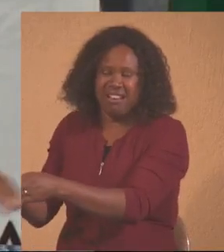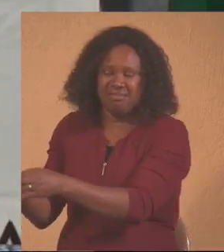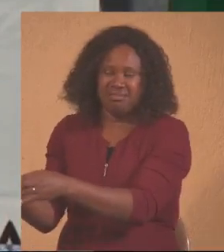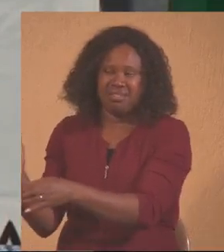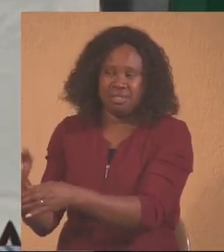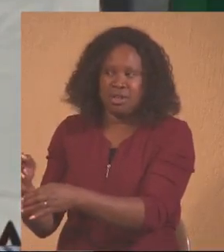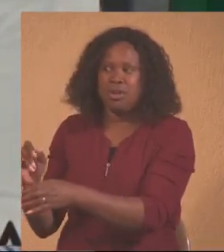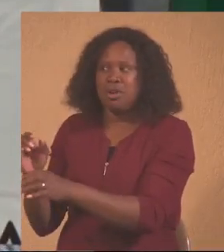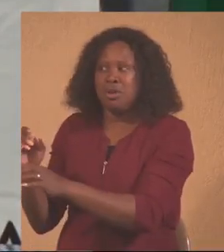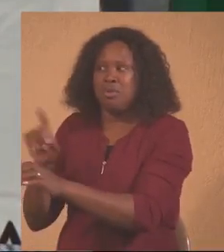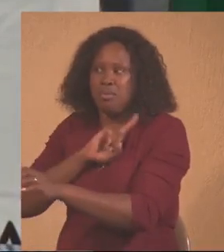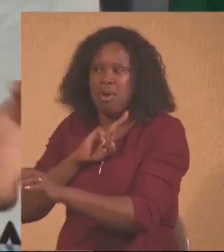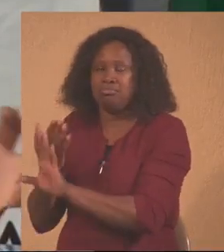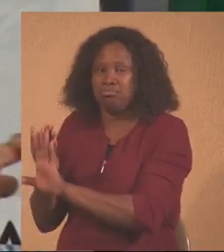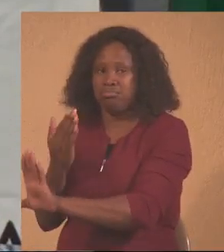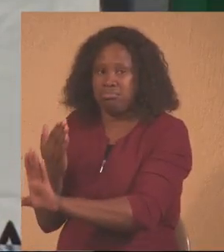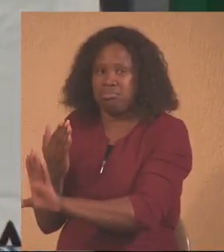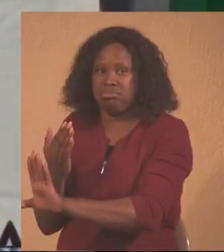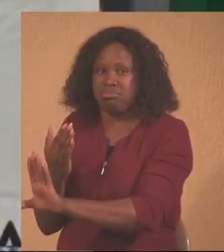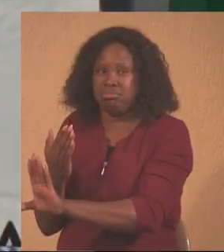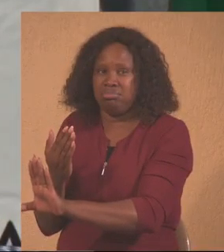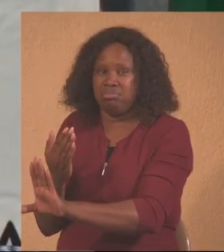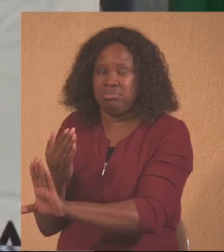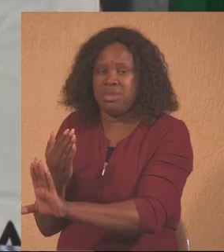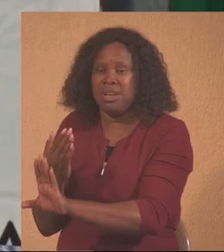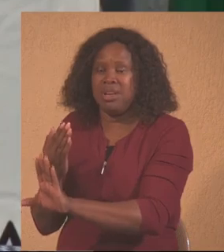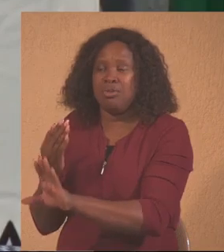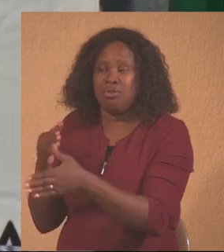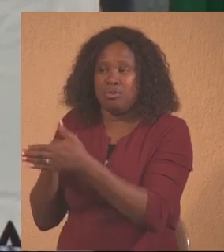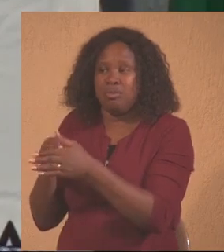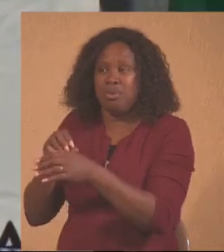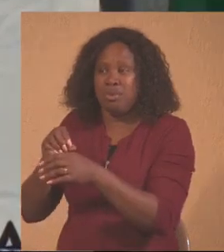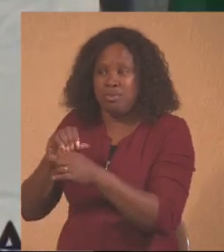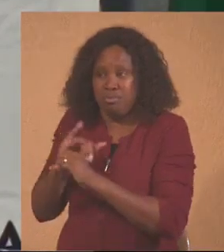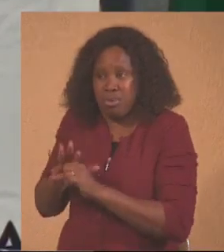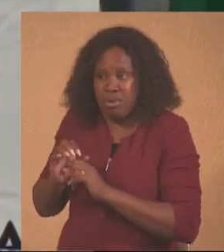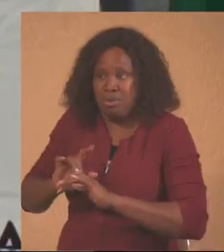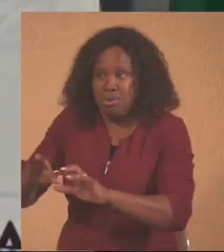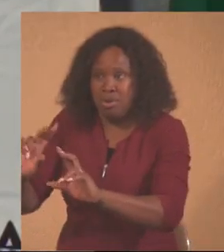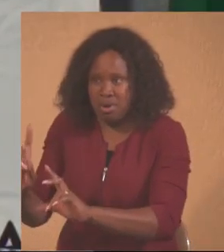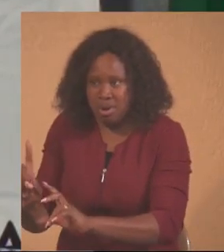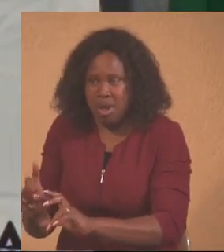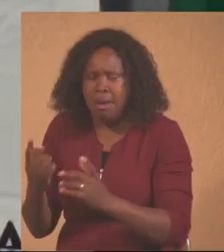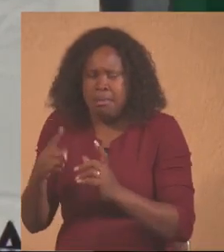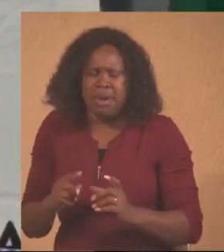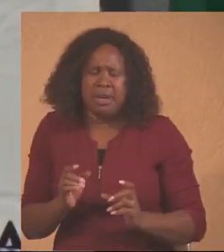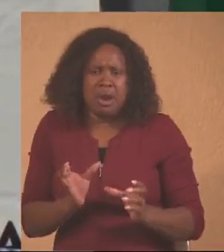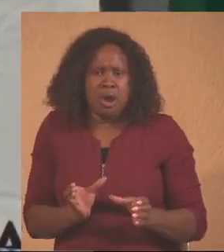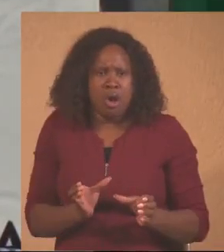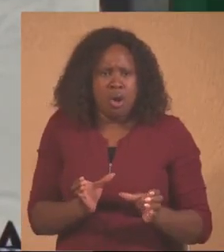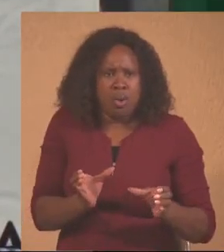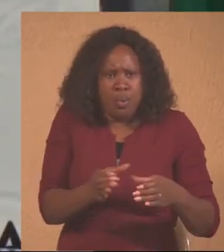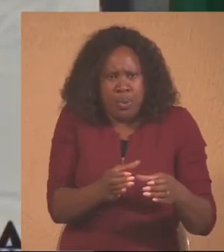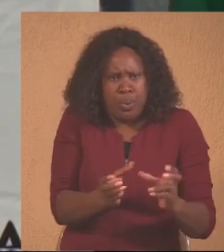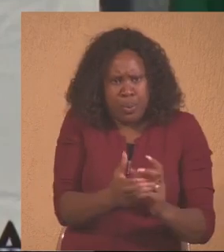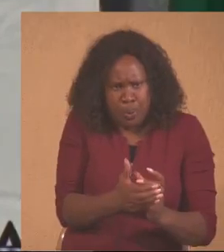and also to protect the rest, or to keep from spreading. And when it comes to quarantine, as mentioned earlier, is